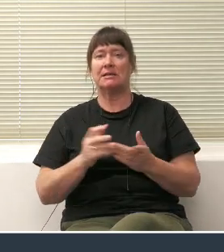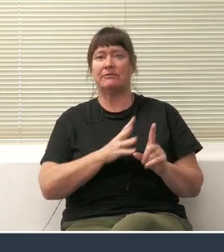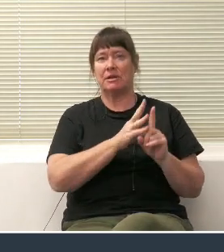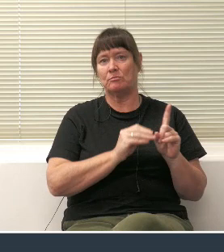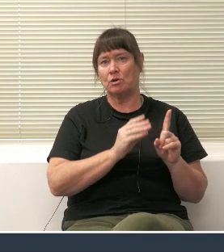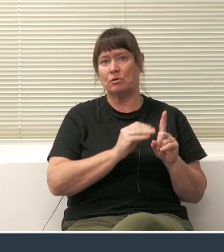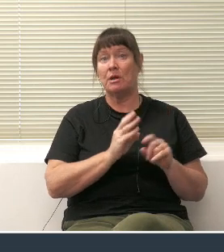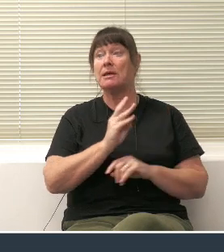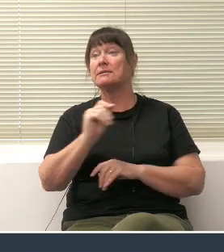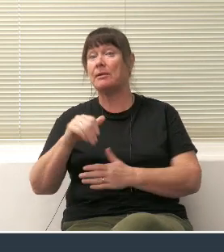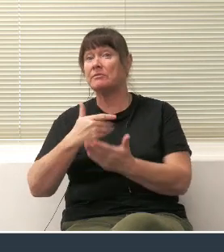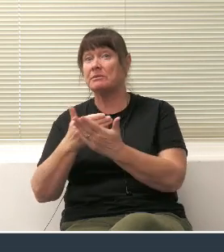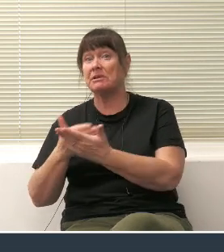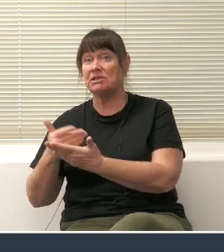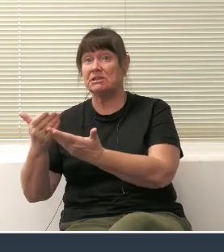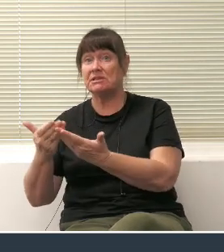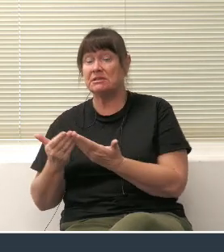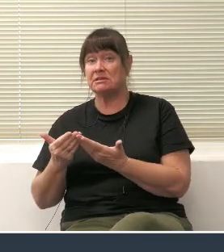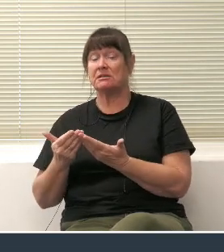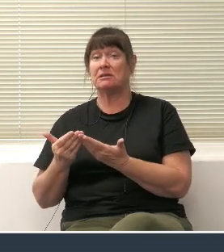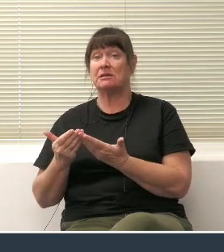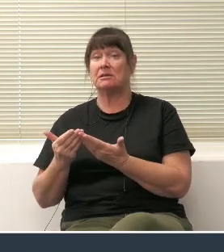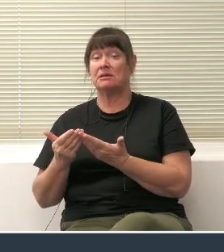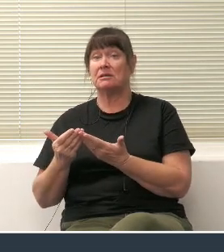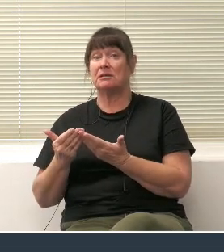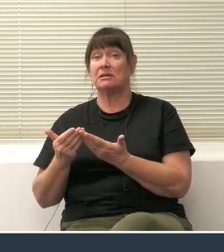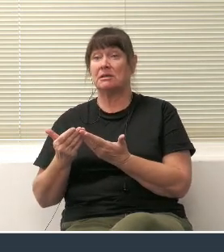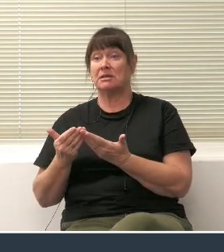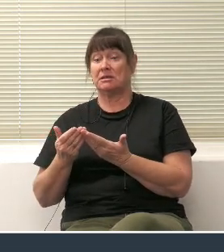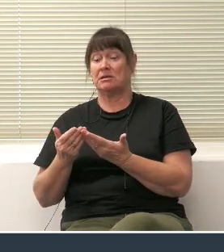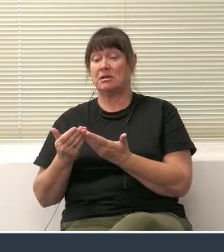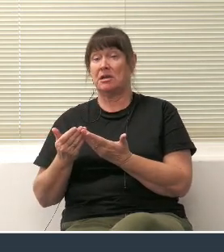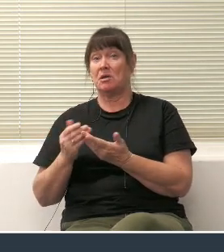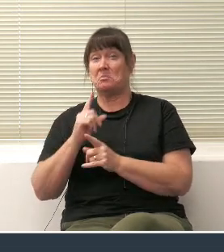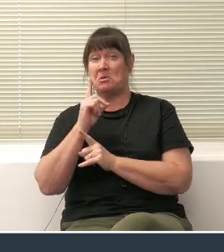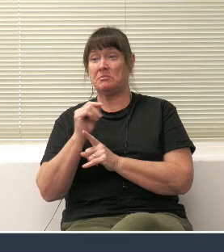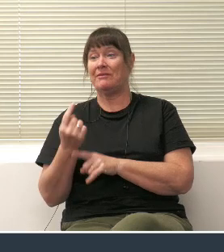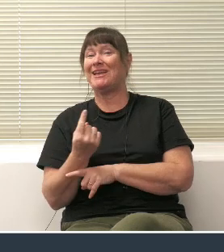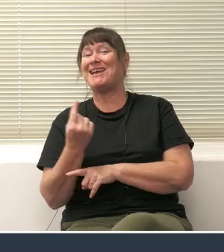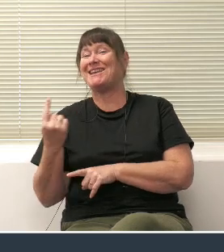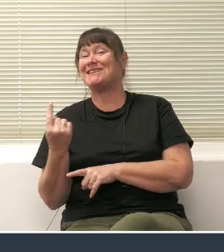some submissions that present to us an independent delivery model.